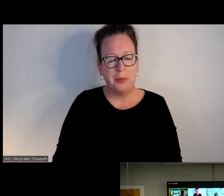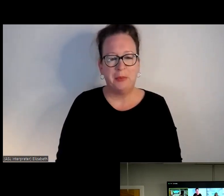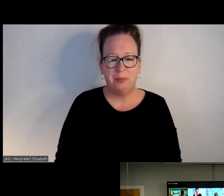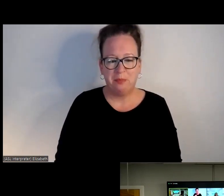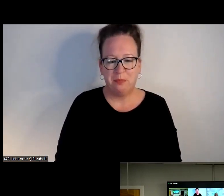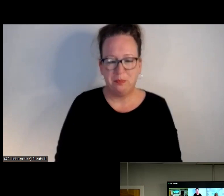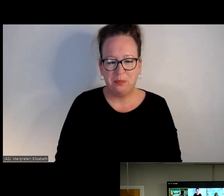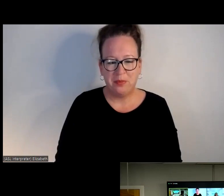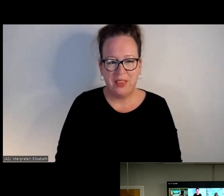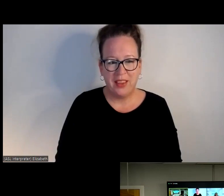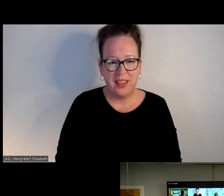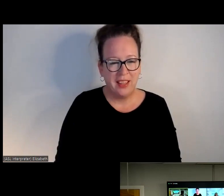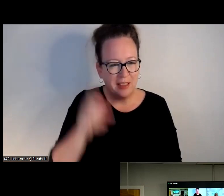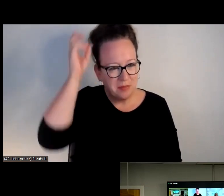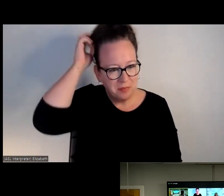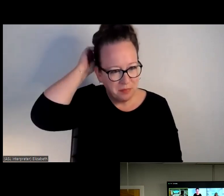him.